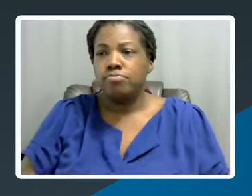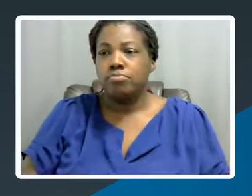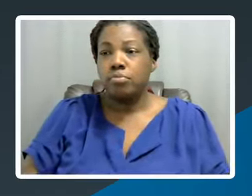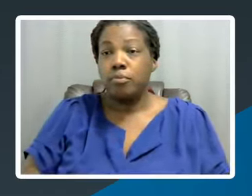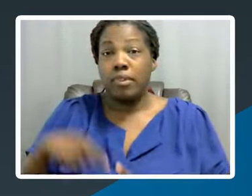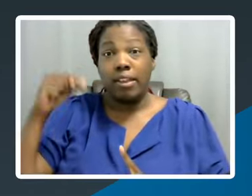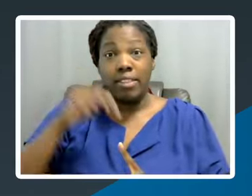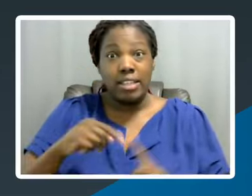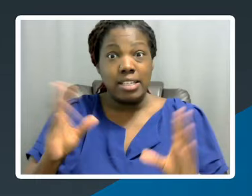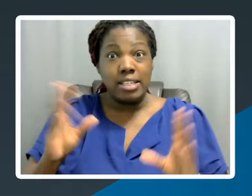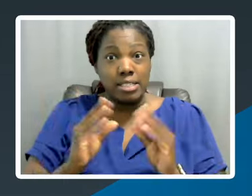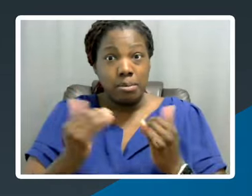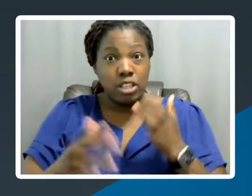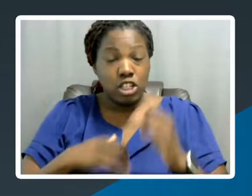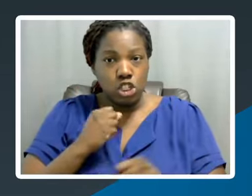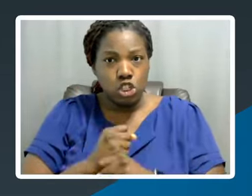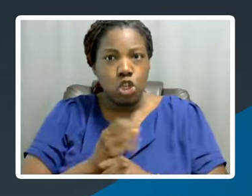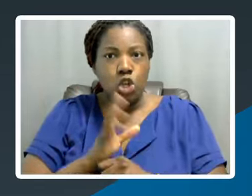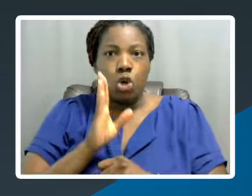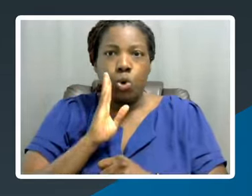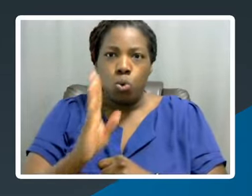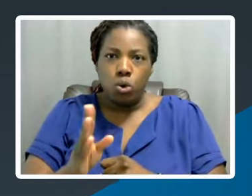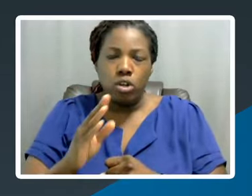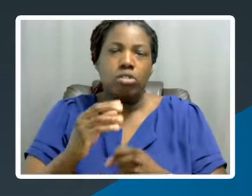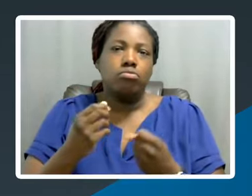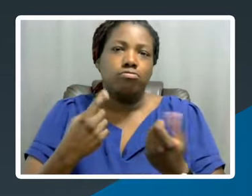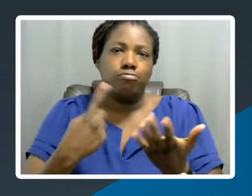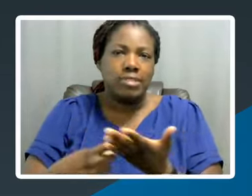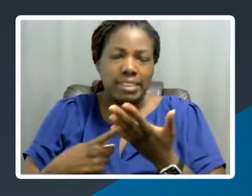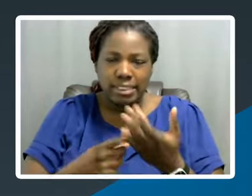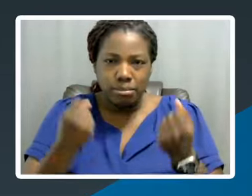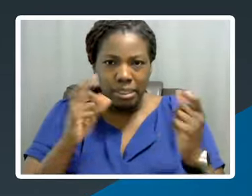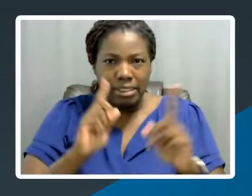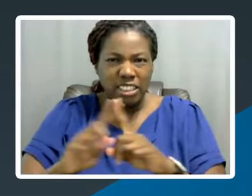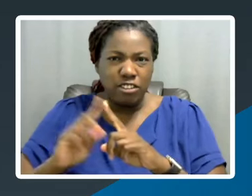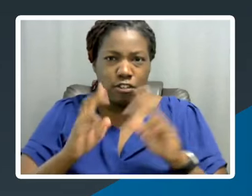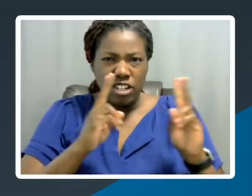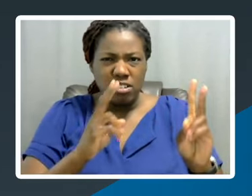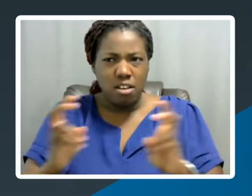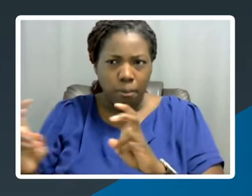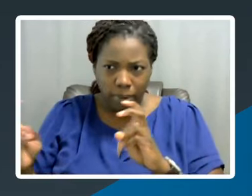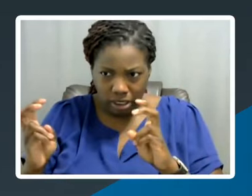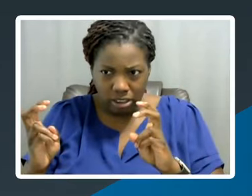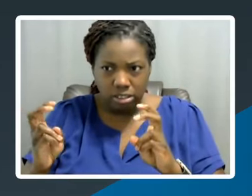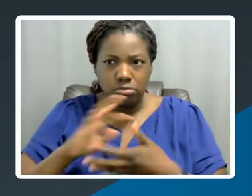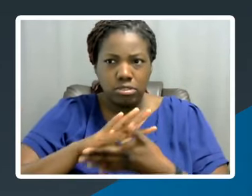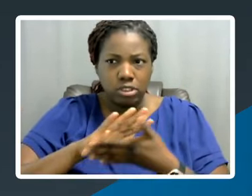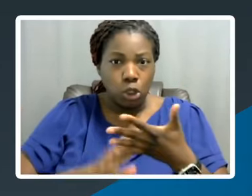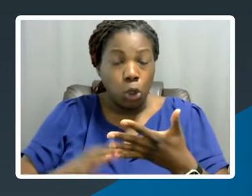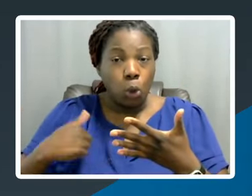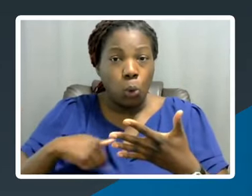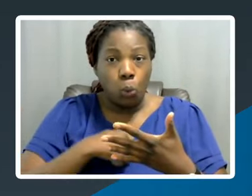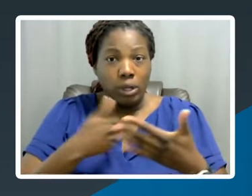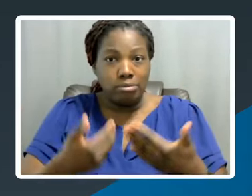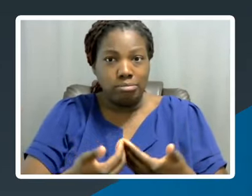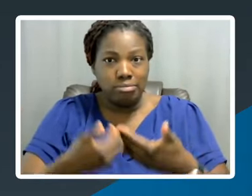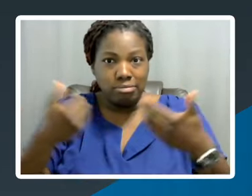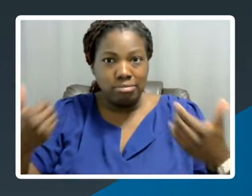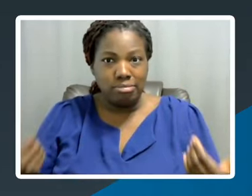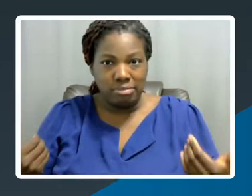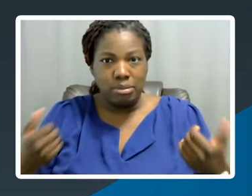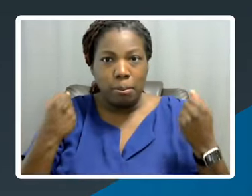year will explore a number of different topics. And if we could go to the next slide, we have divided this into several